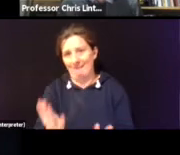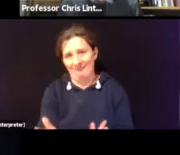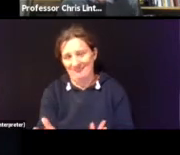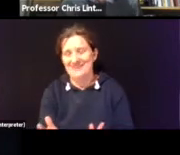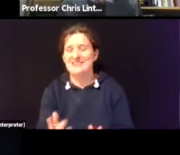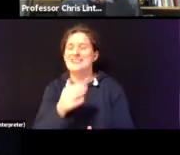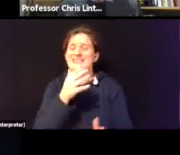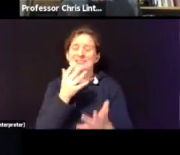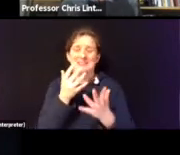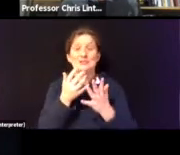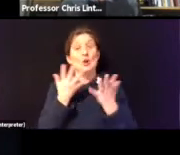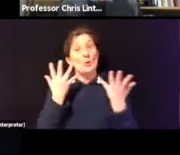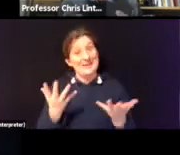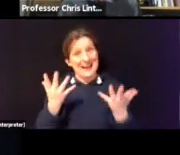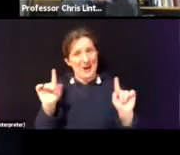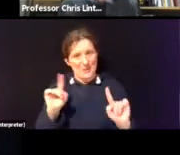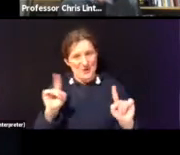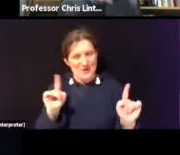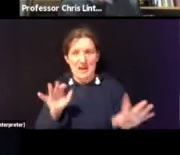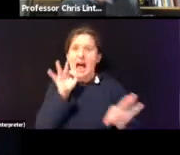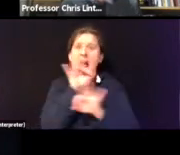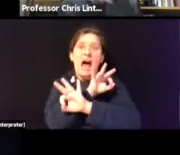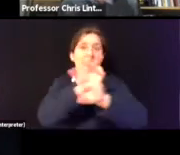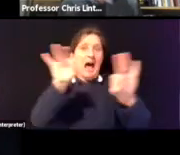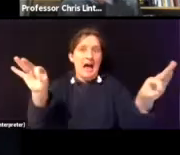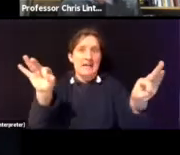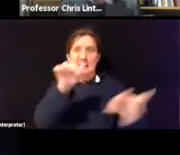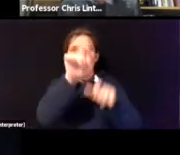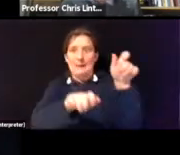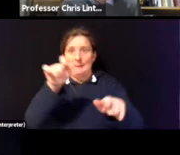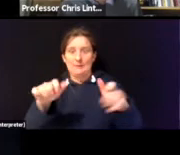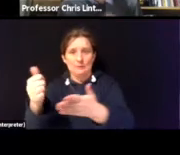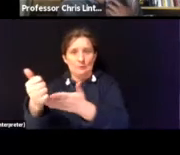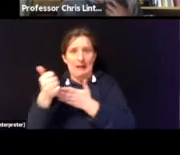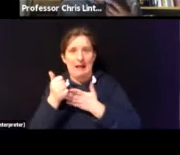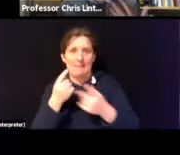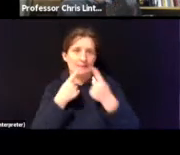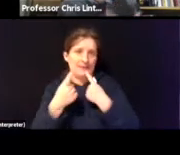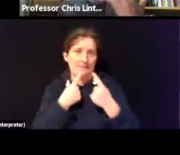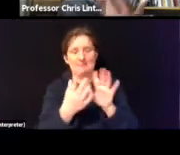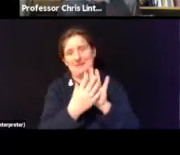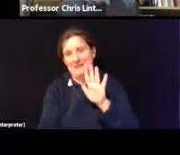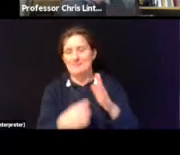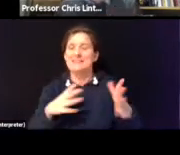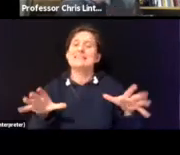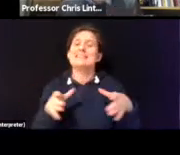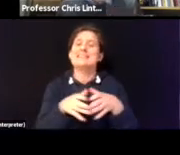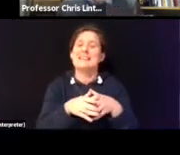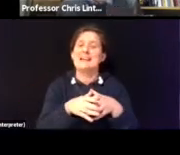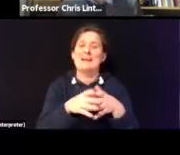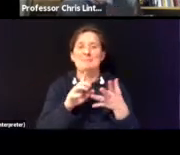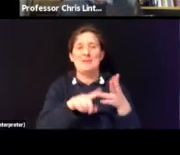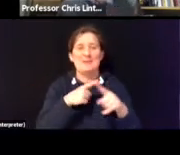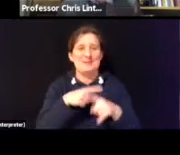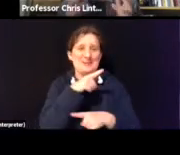resorted to doing is asking for help from people to sort through the data. So my team in Oxford, particularly Nora Eisner,